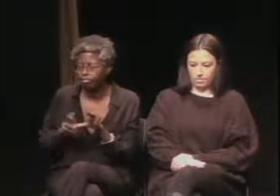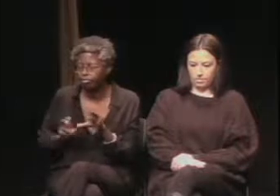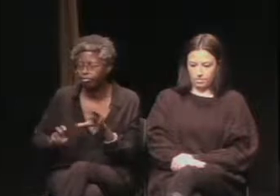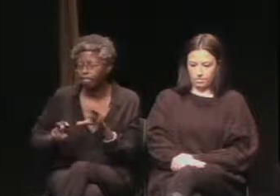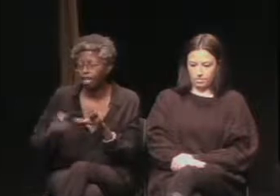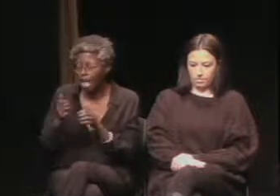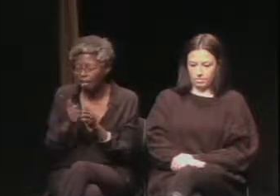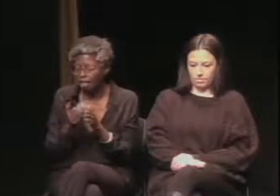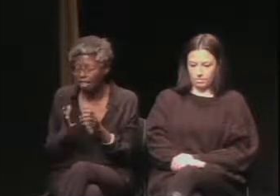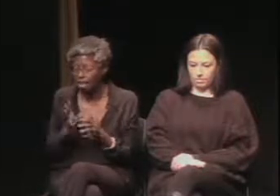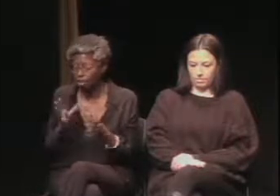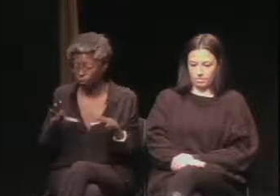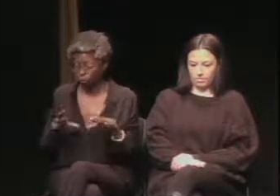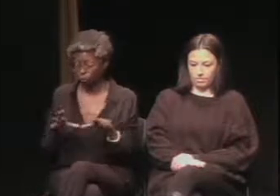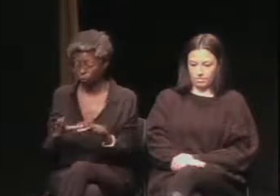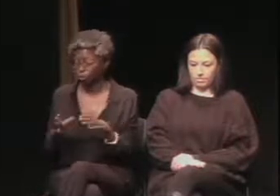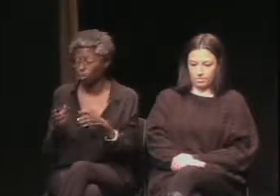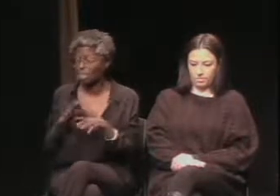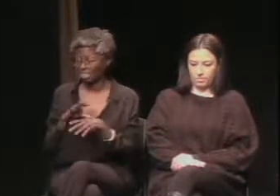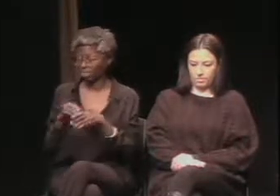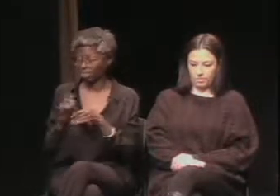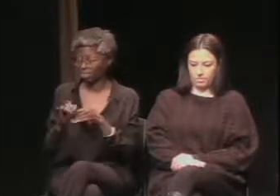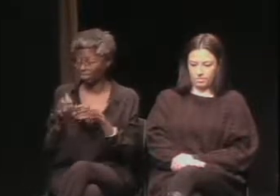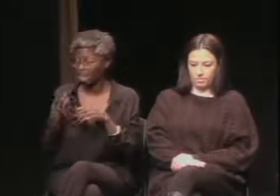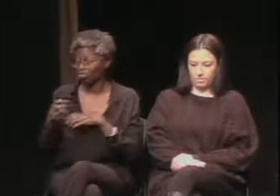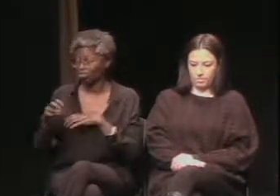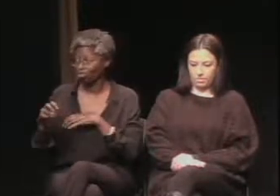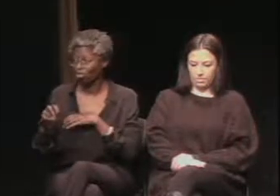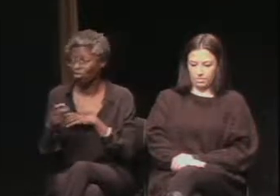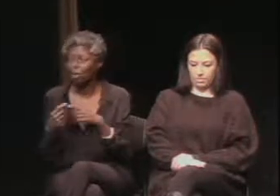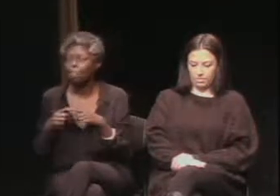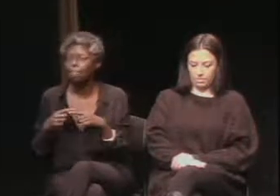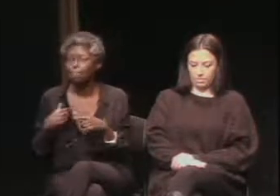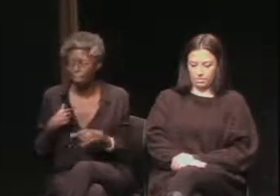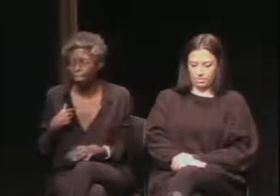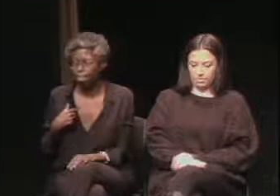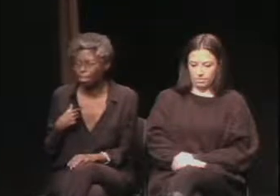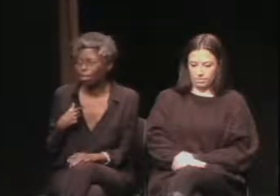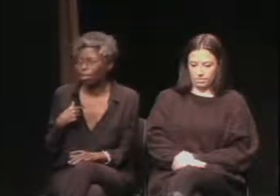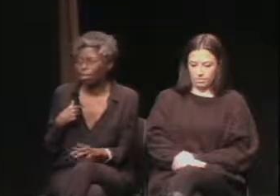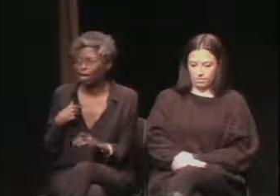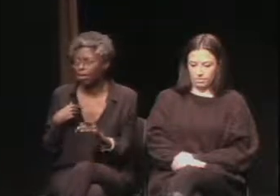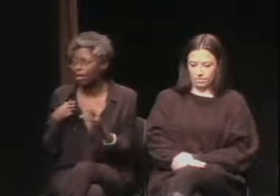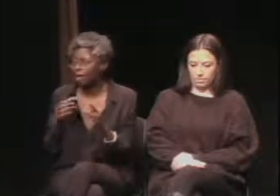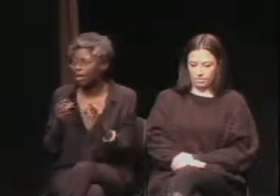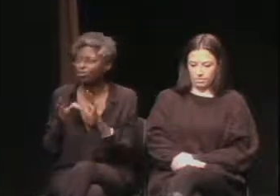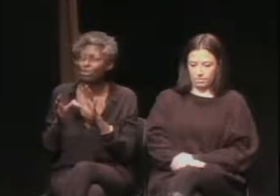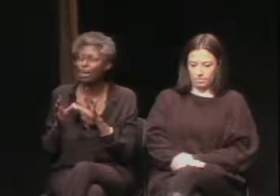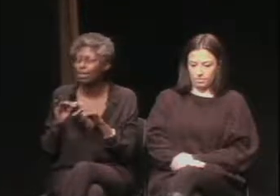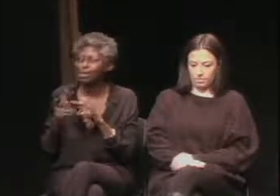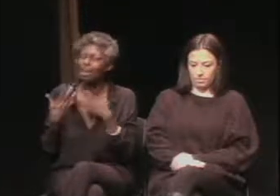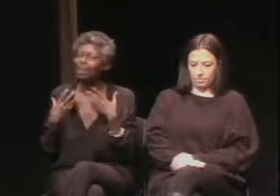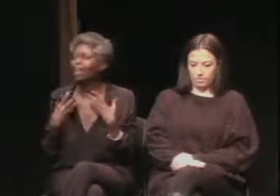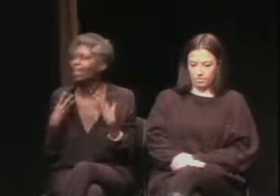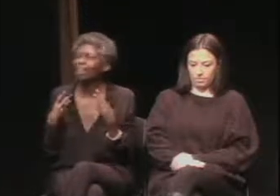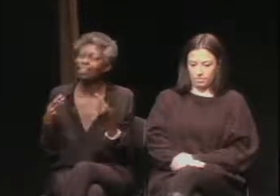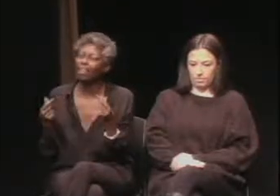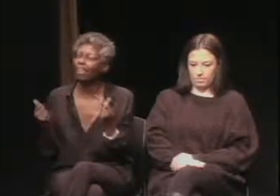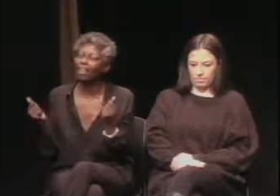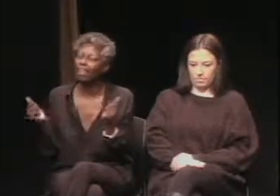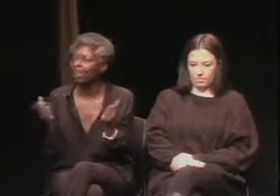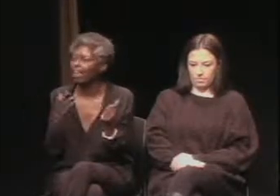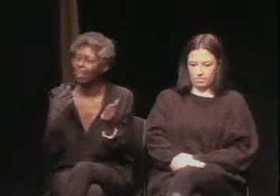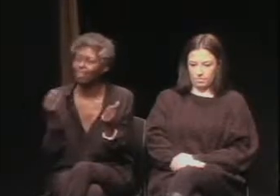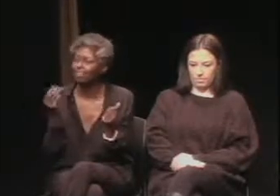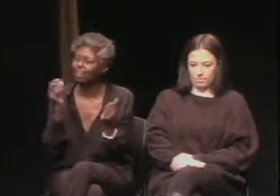a part of that journey. Mm-hmm. We have romanticized the idea of healing mm-hmm. and like, you